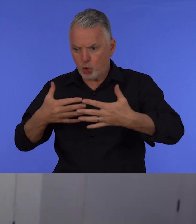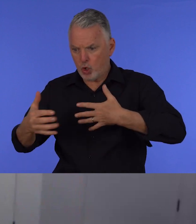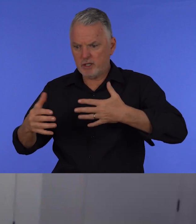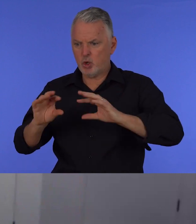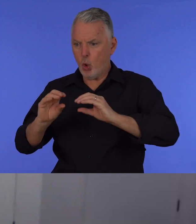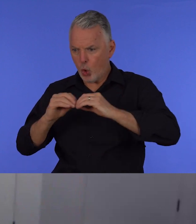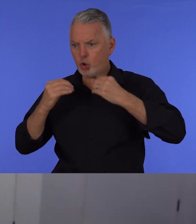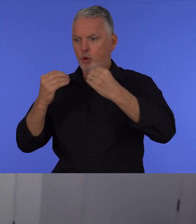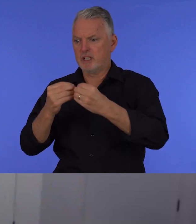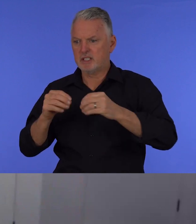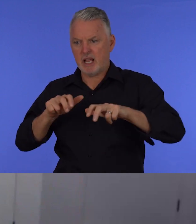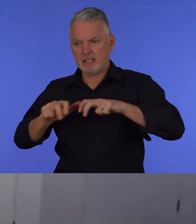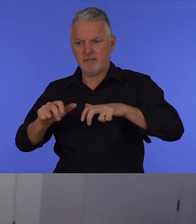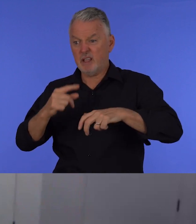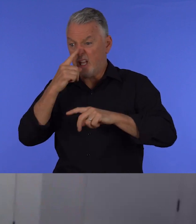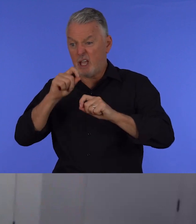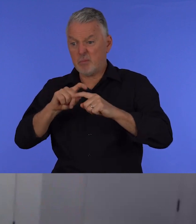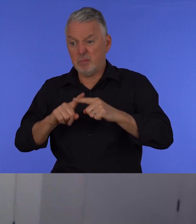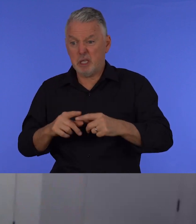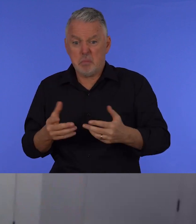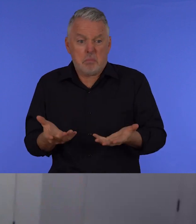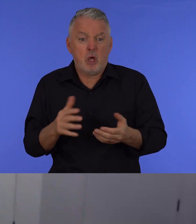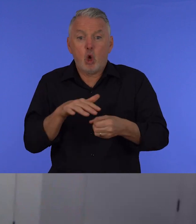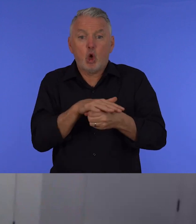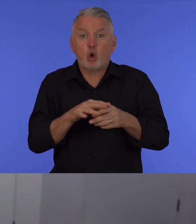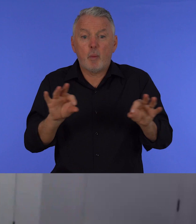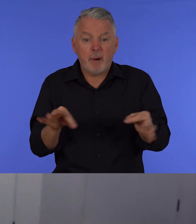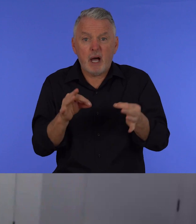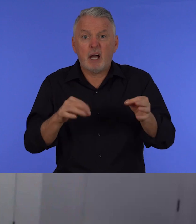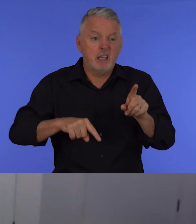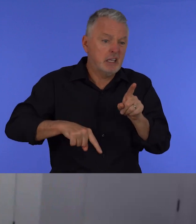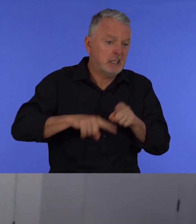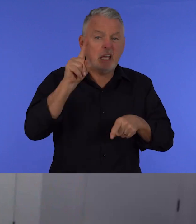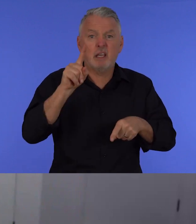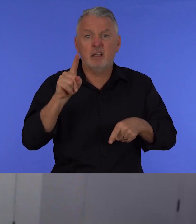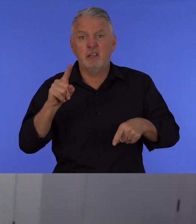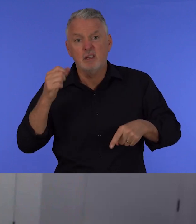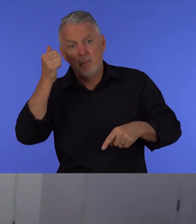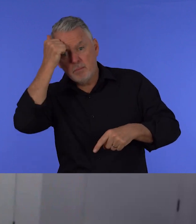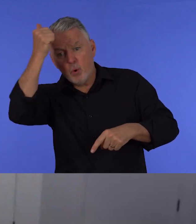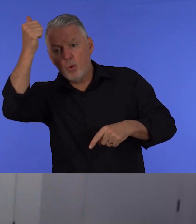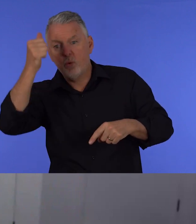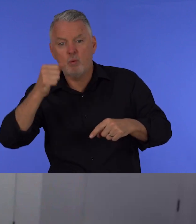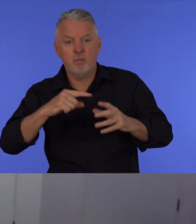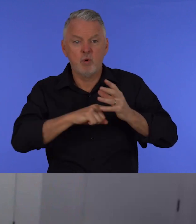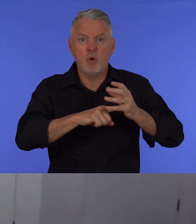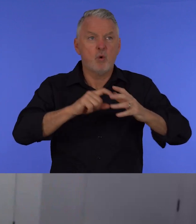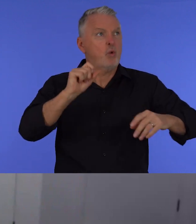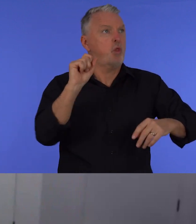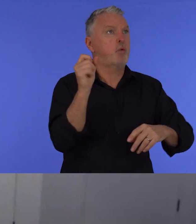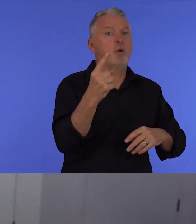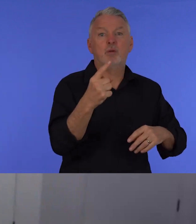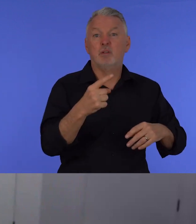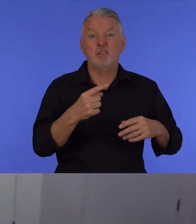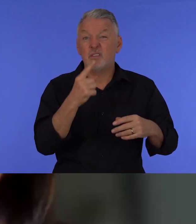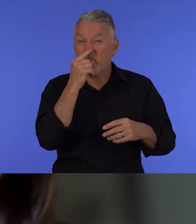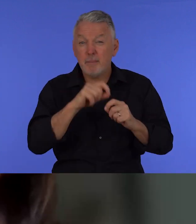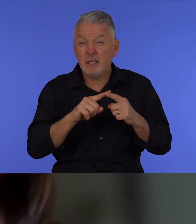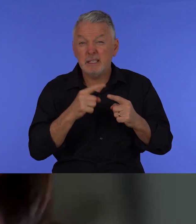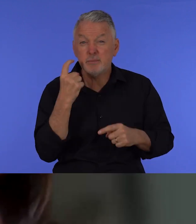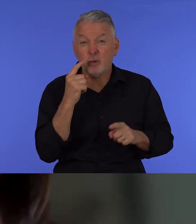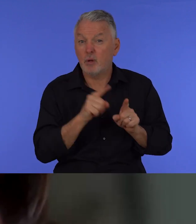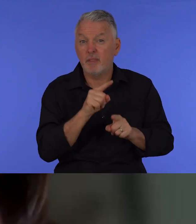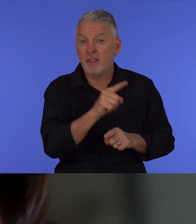to be an organised activity. For some people, it might start being getting into the local park and kicking the ball around. Yeah. Well,